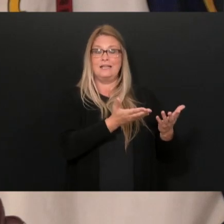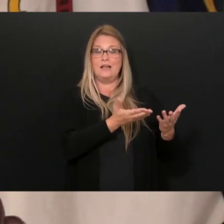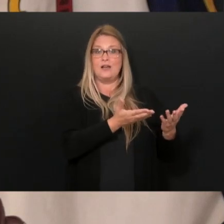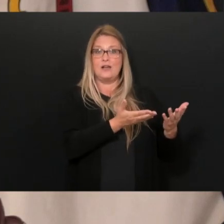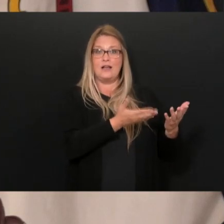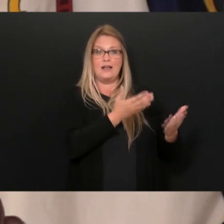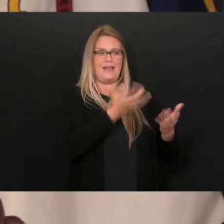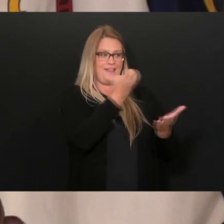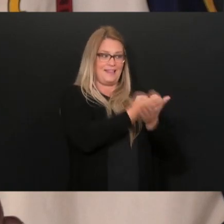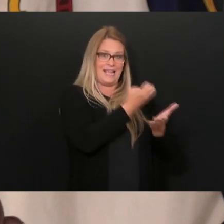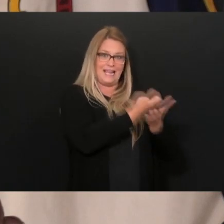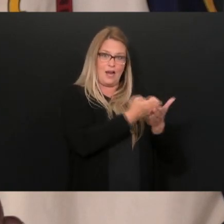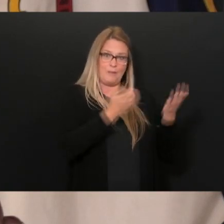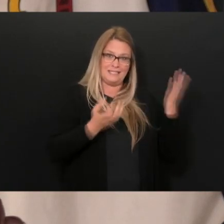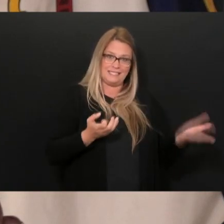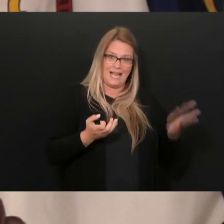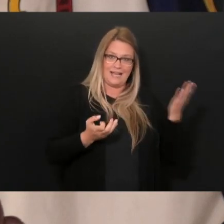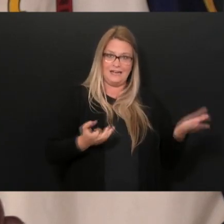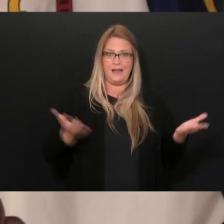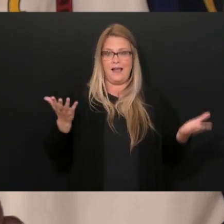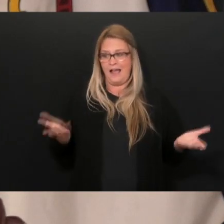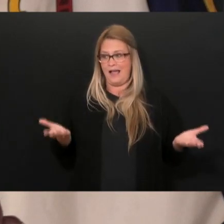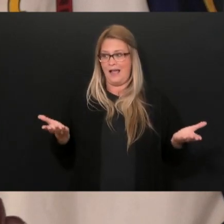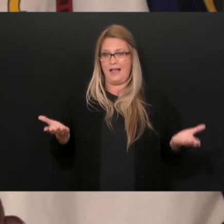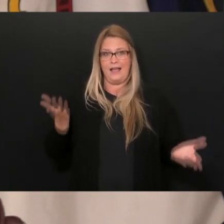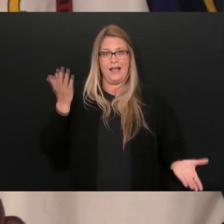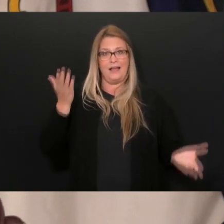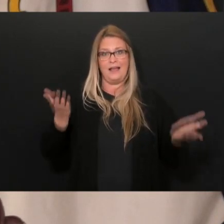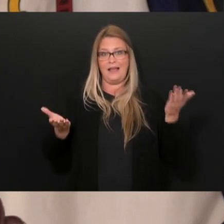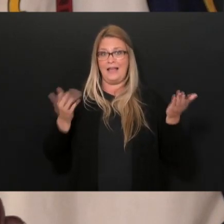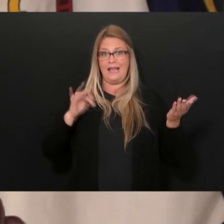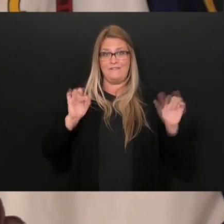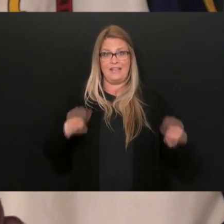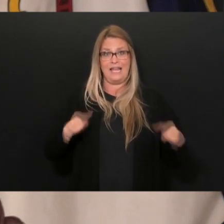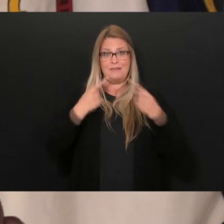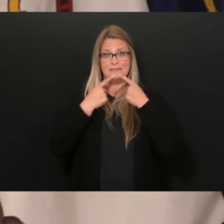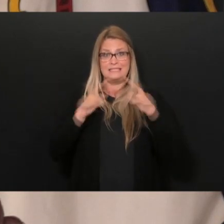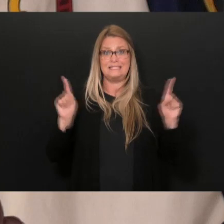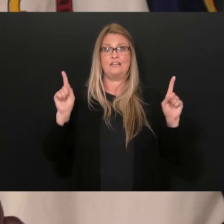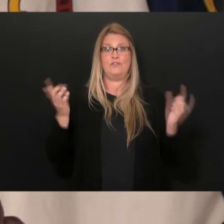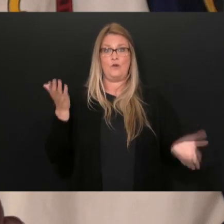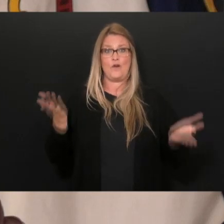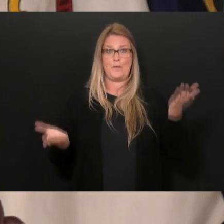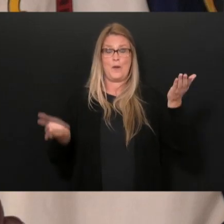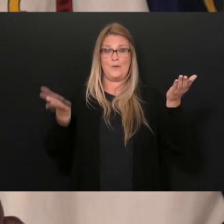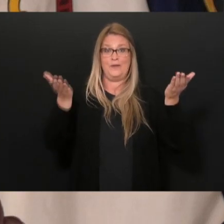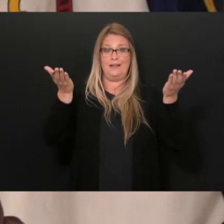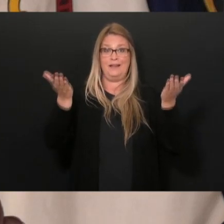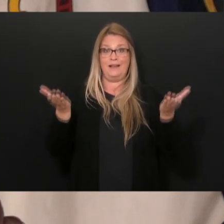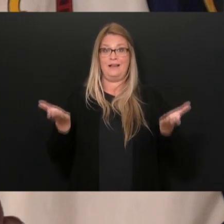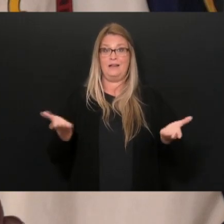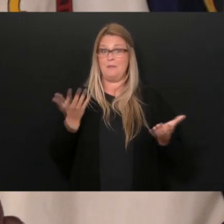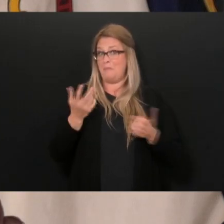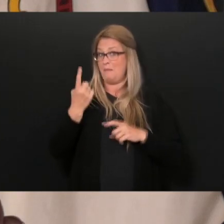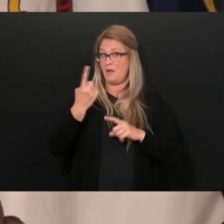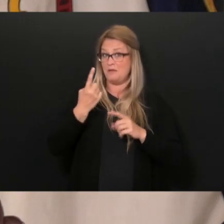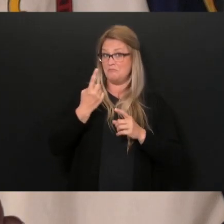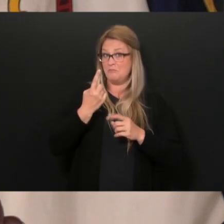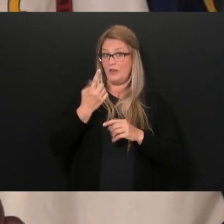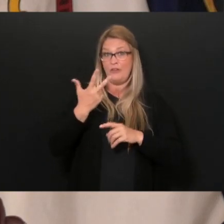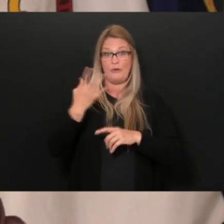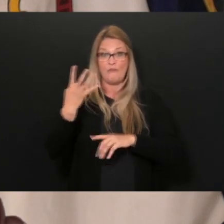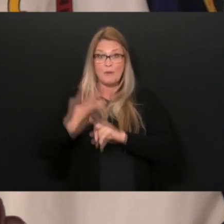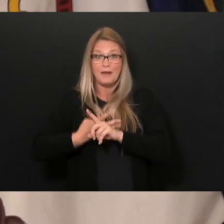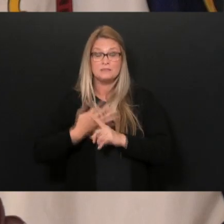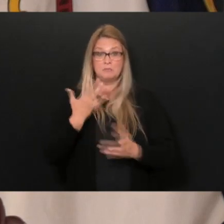the economics for another, and it may be 3 or 4 months, but it may only be 2 or 3 months and